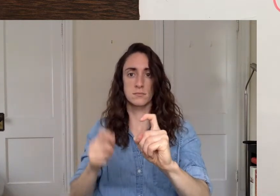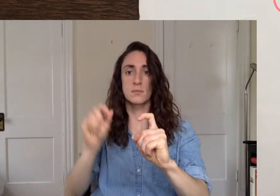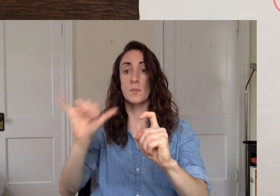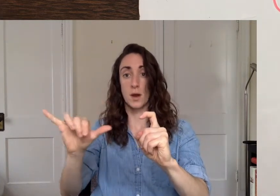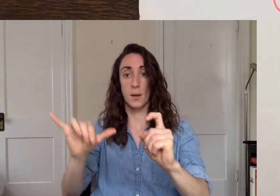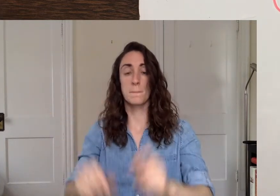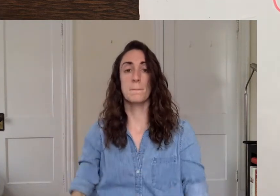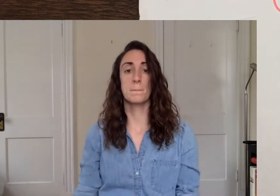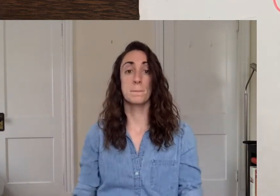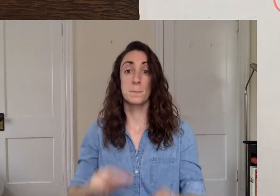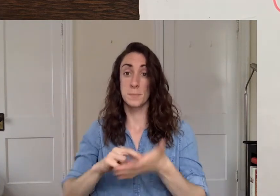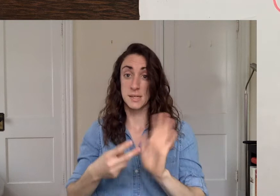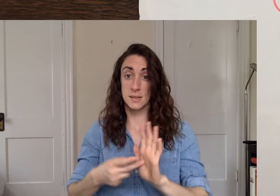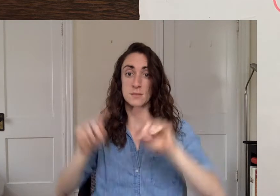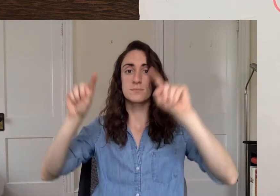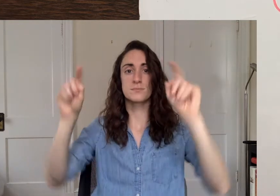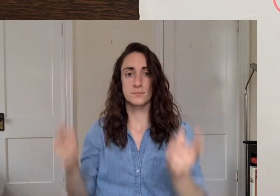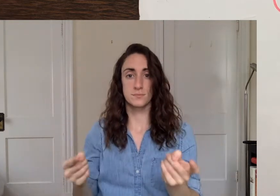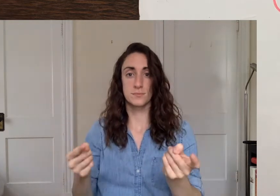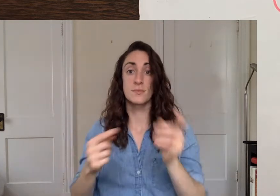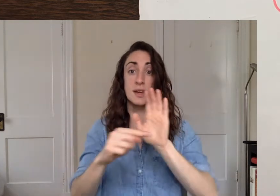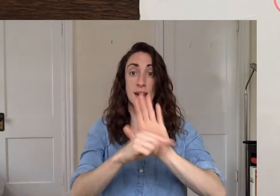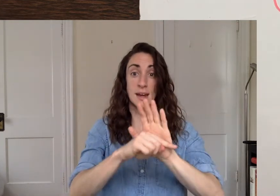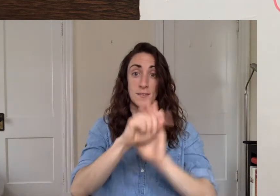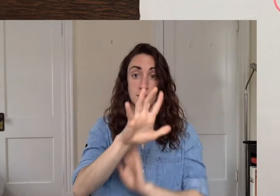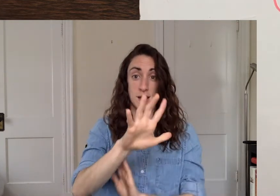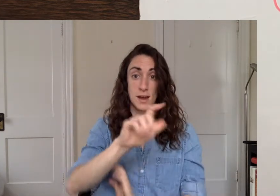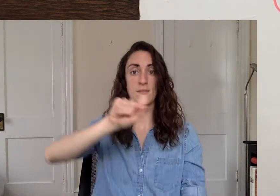y. So negative 5, comma 2.